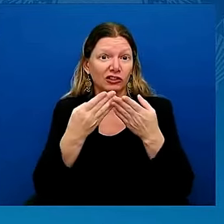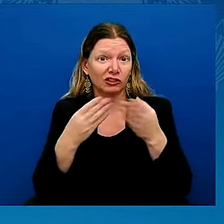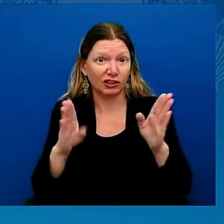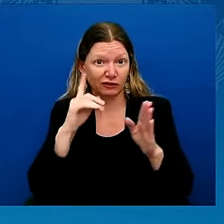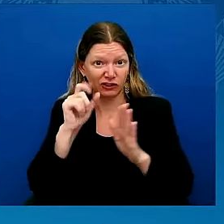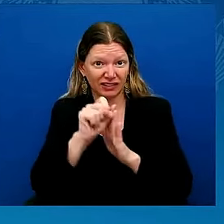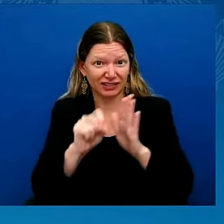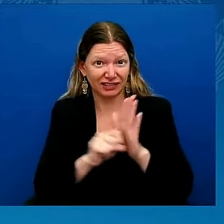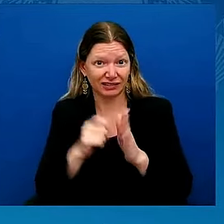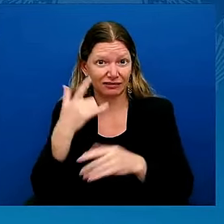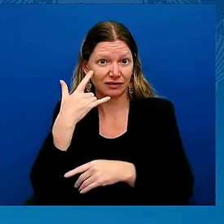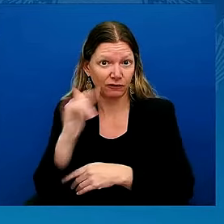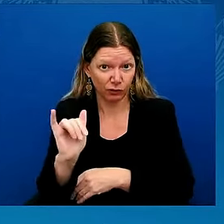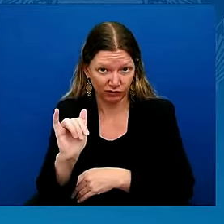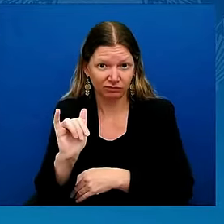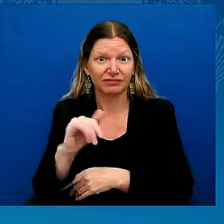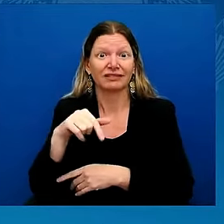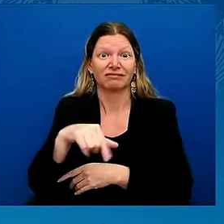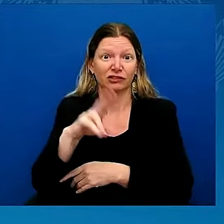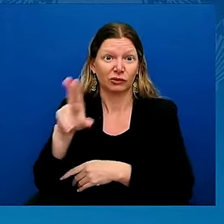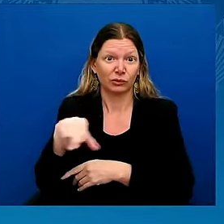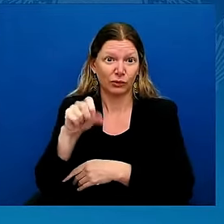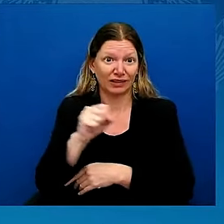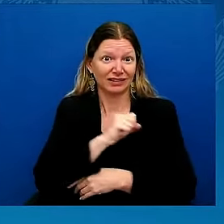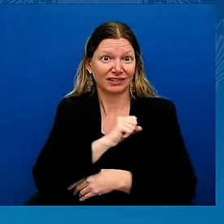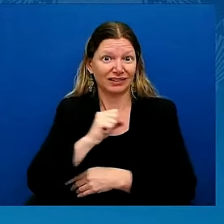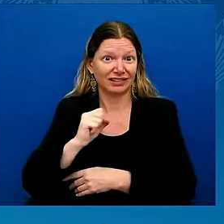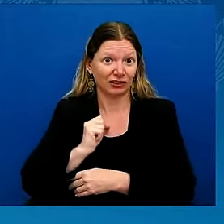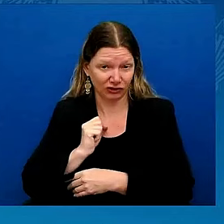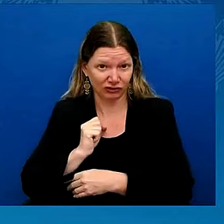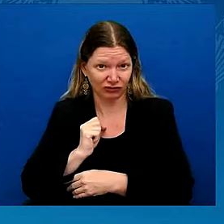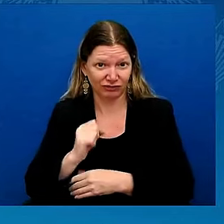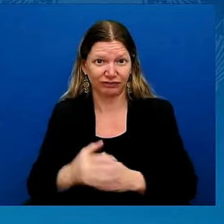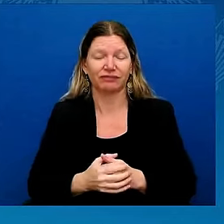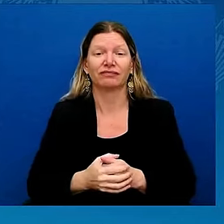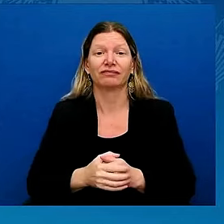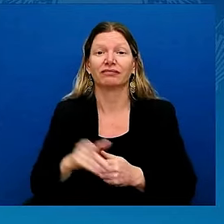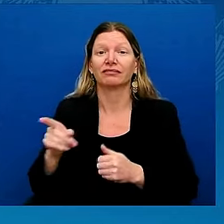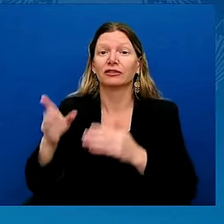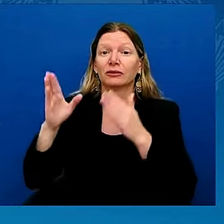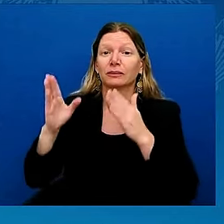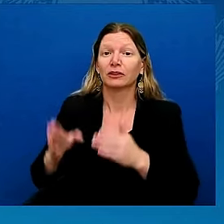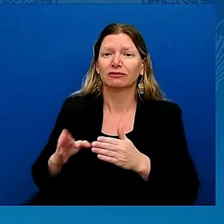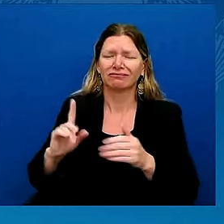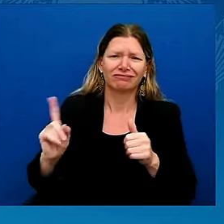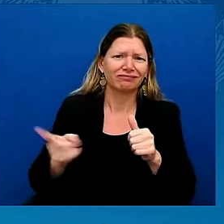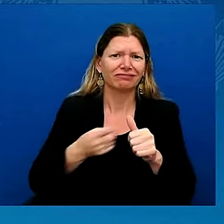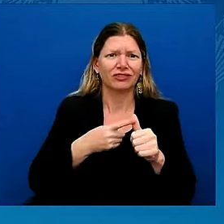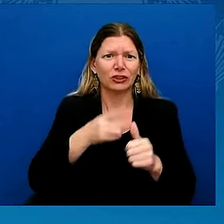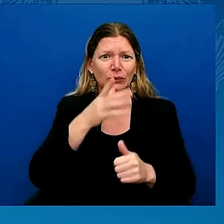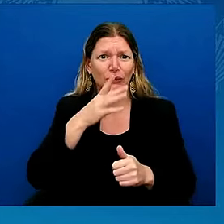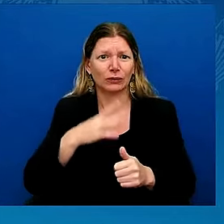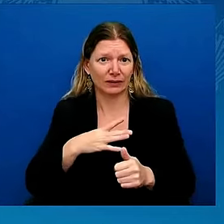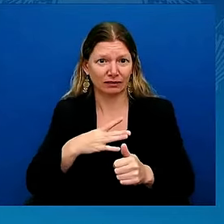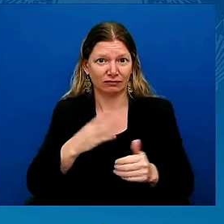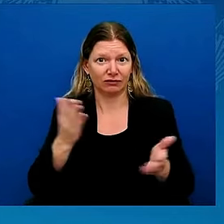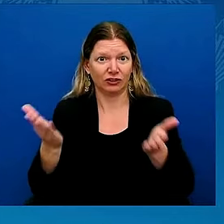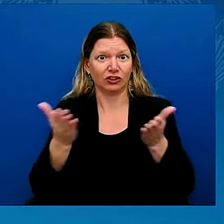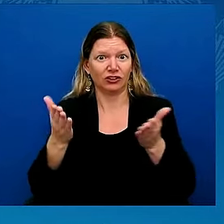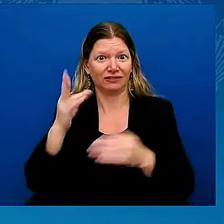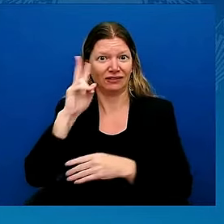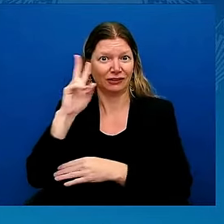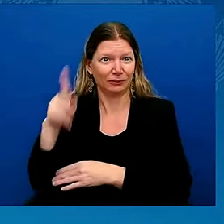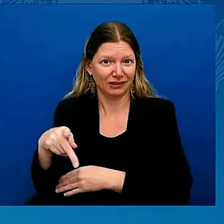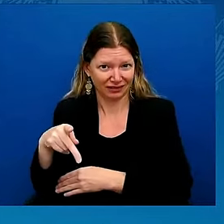States senator. This person is the first woman to serve as vice president of these United